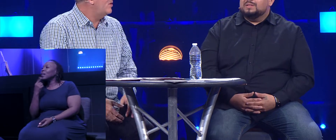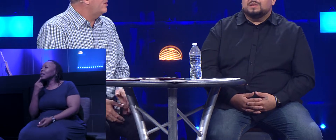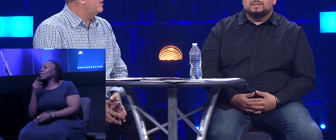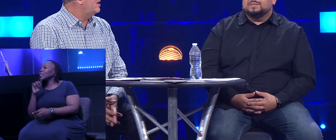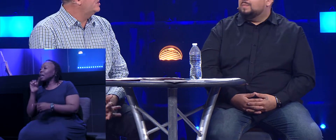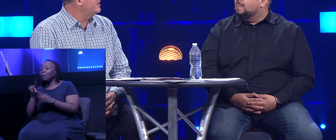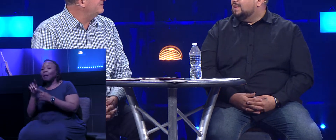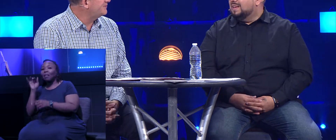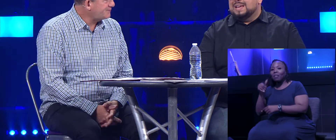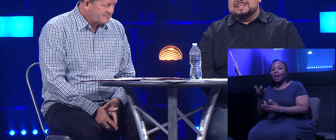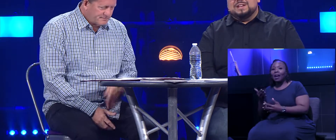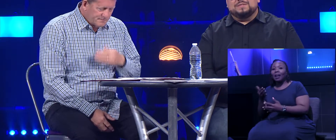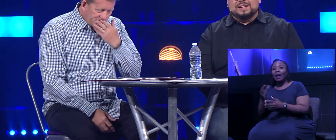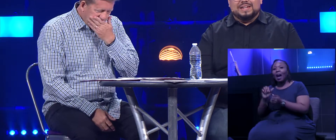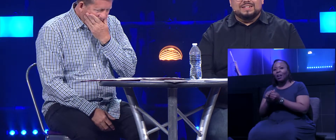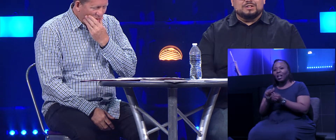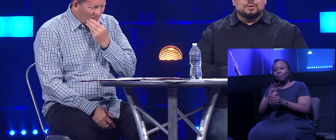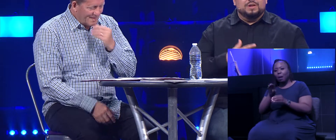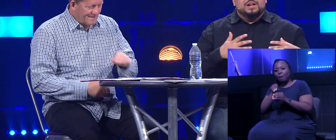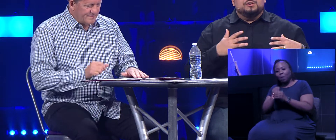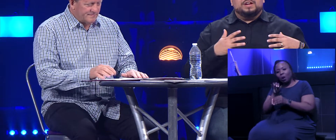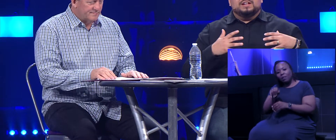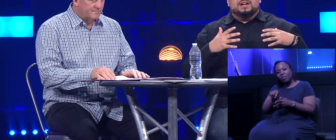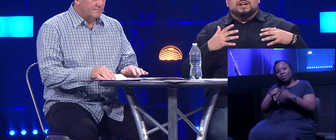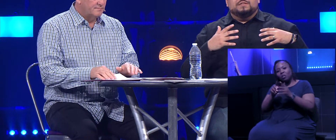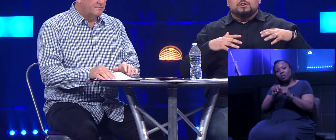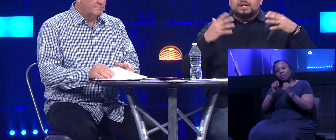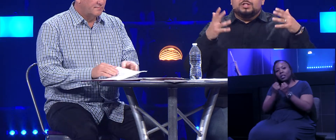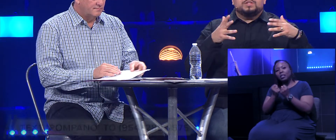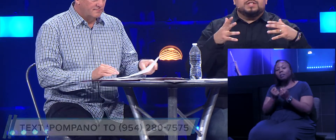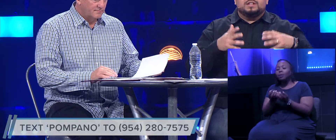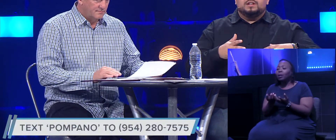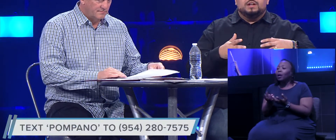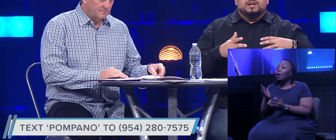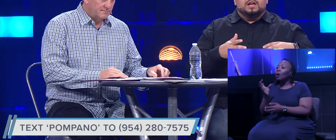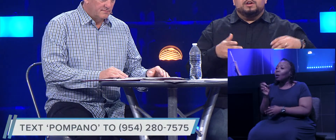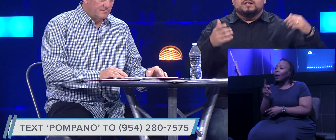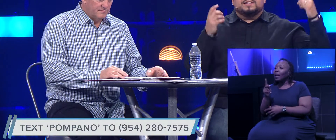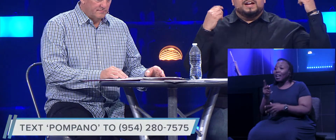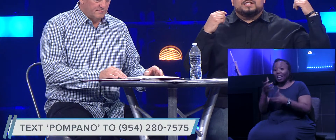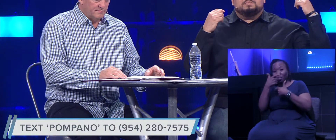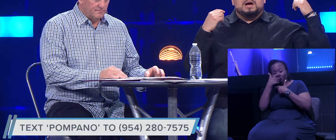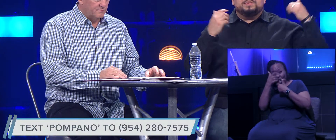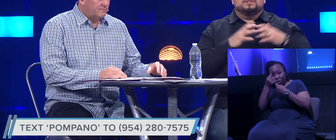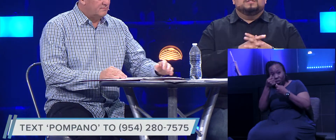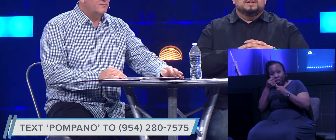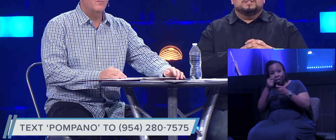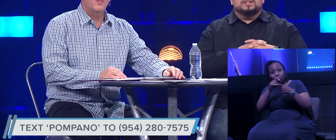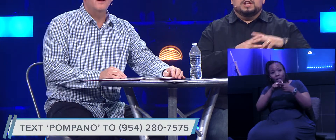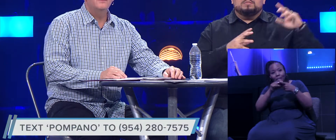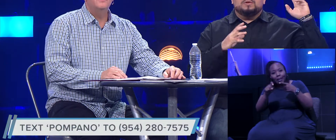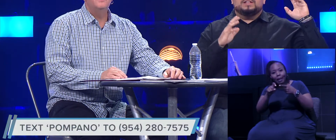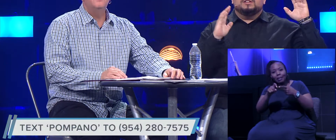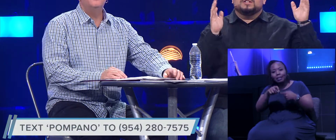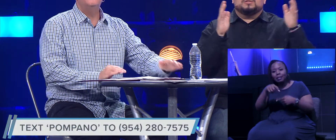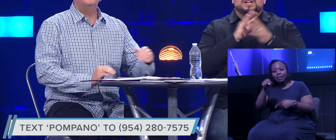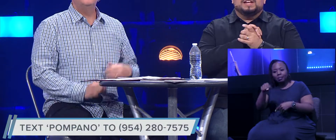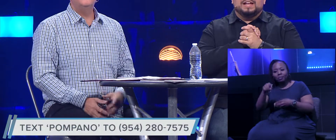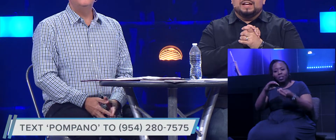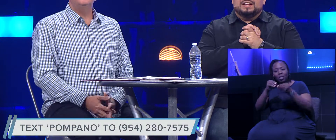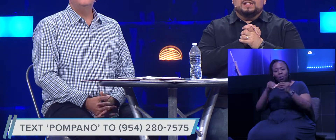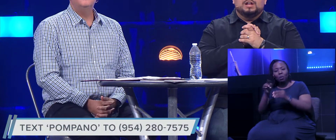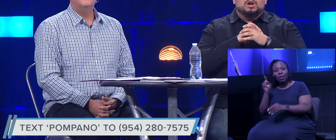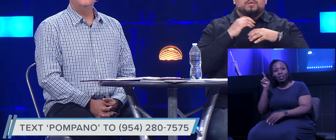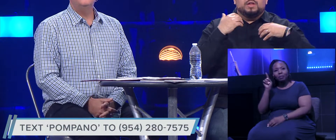about being a part of the launch team. Yes, definitely. And so you can, if you're interested, you can text Pompano to the number right there on the